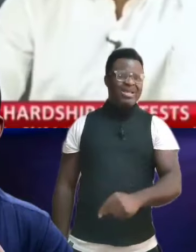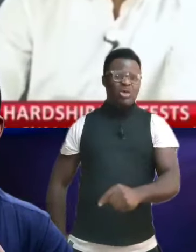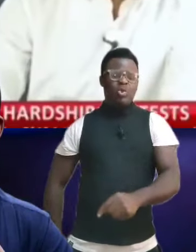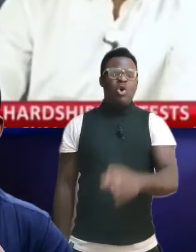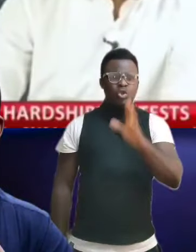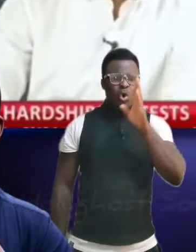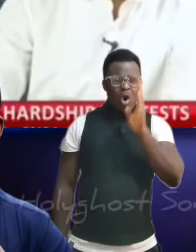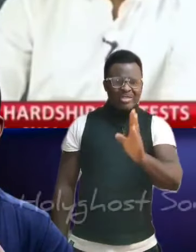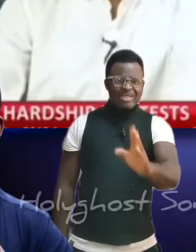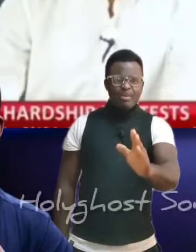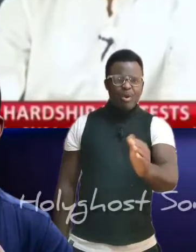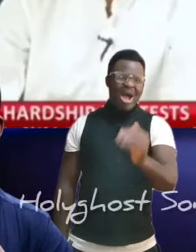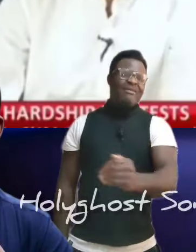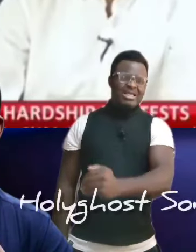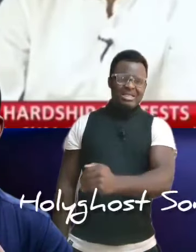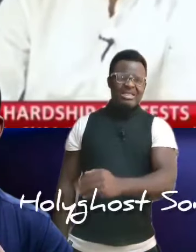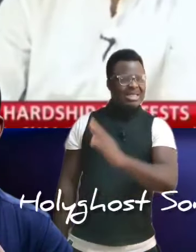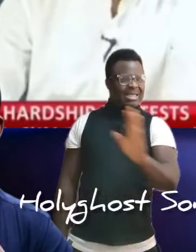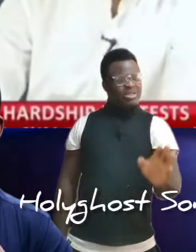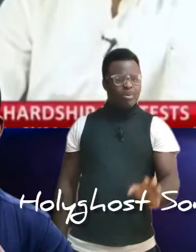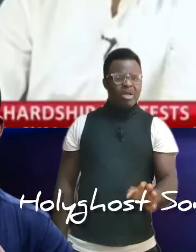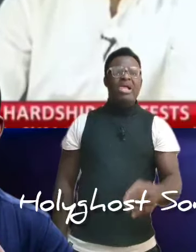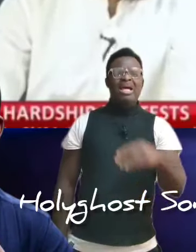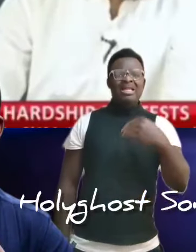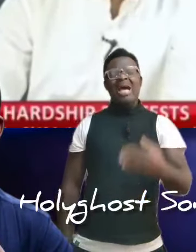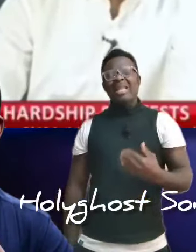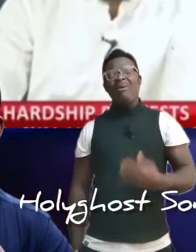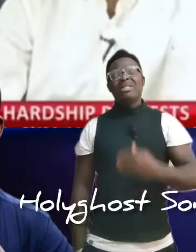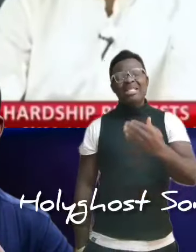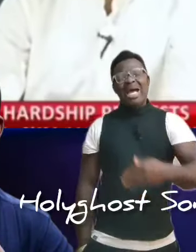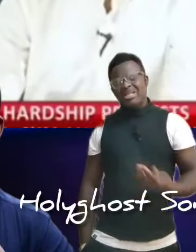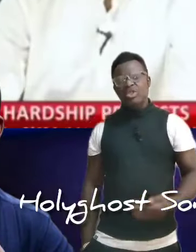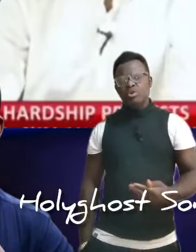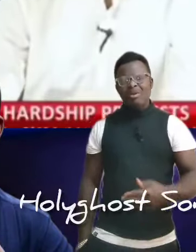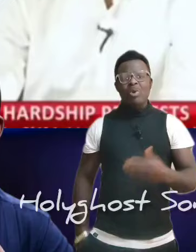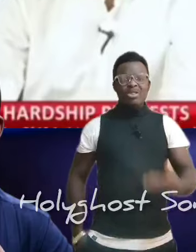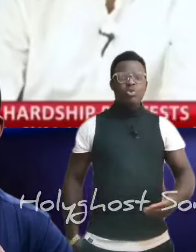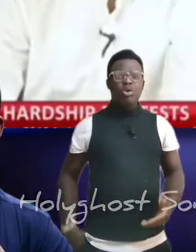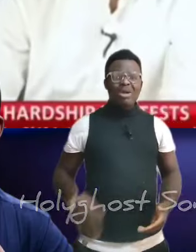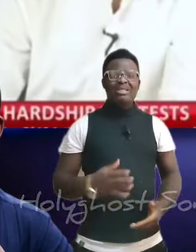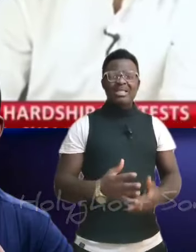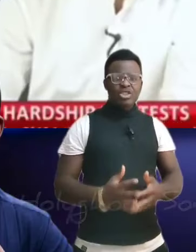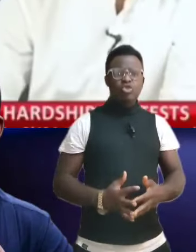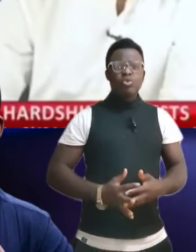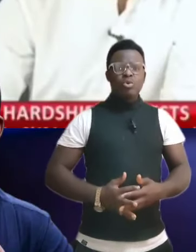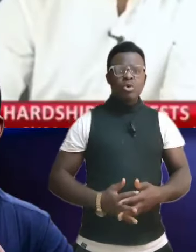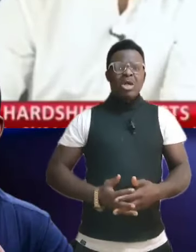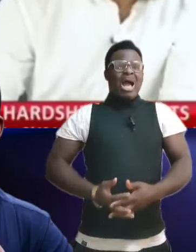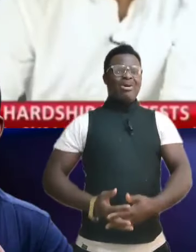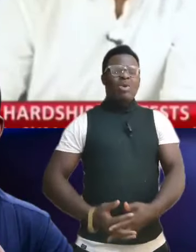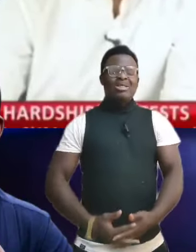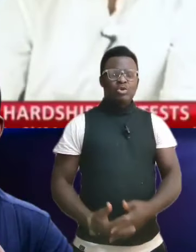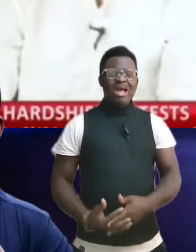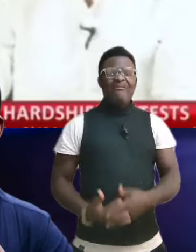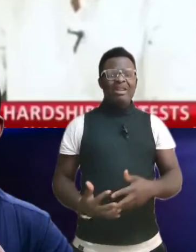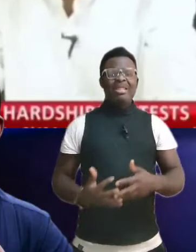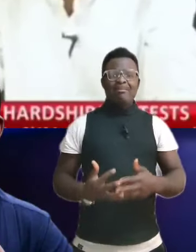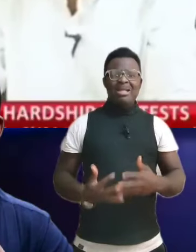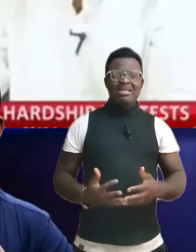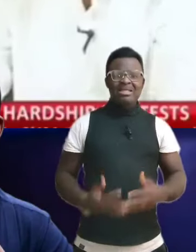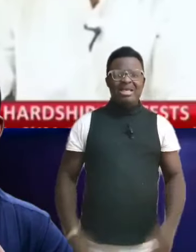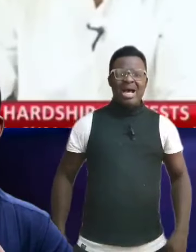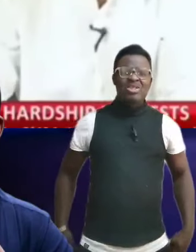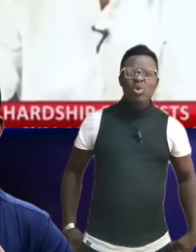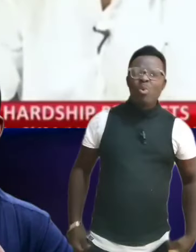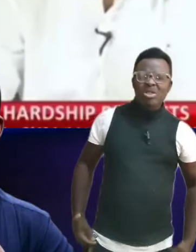democracy? What you got a call? Yeah, of course. I've gotten several calls from security agencies in this country threatening me